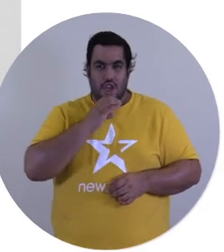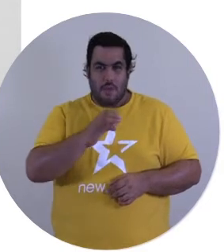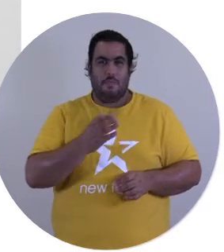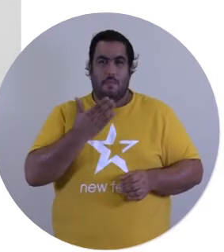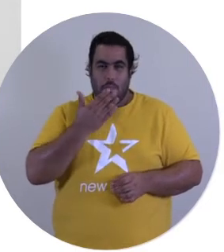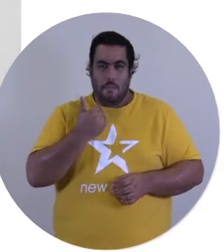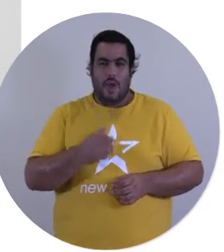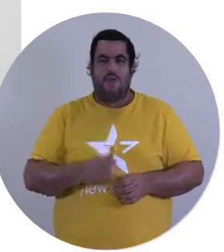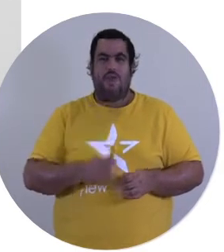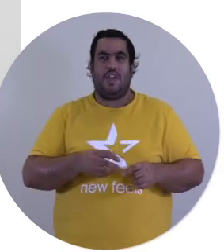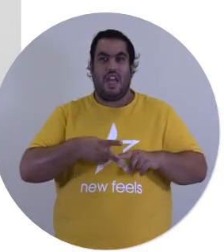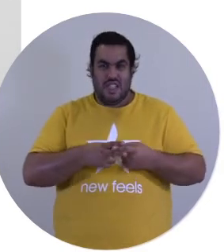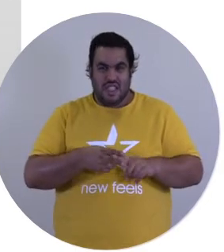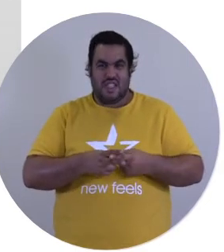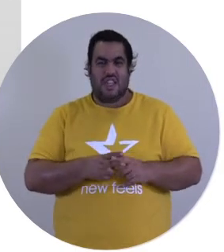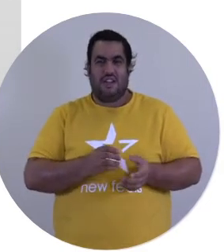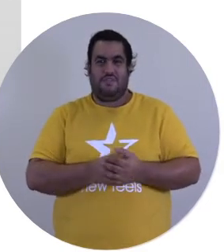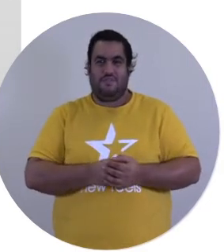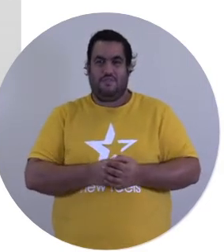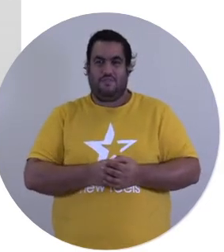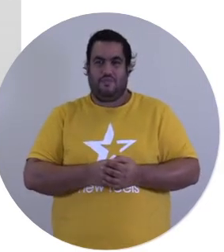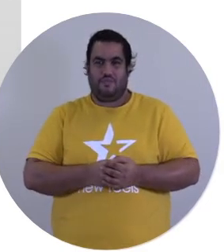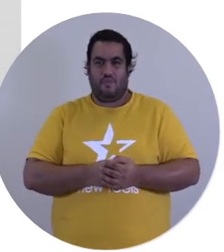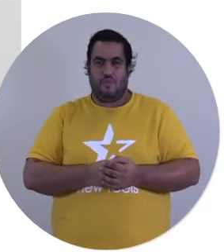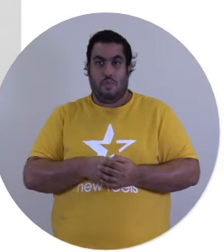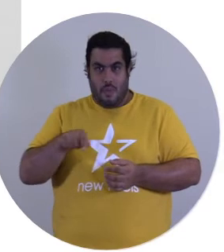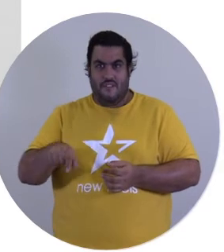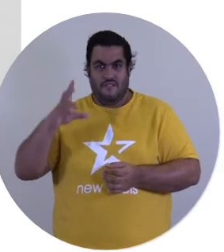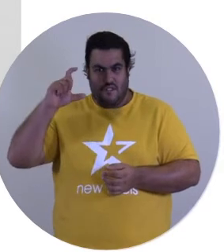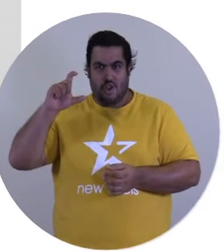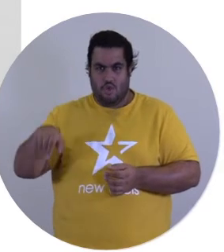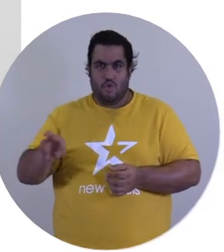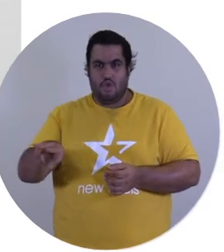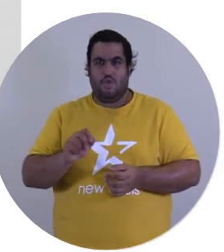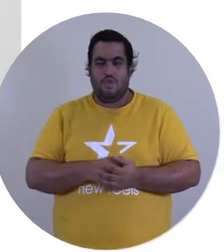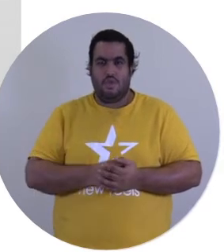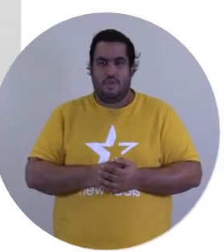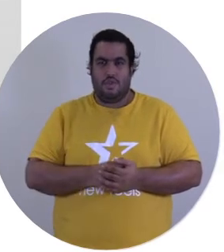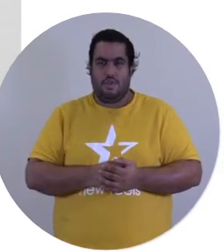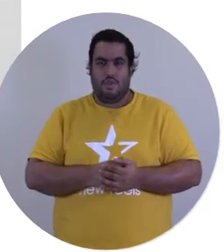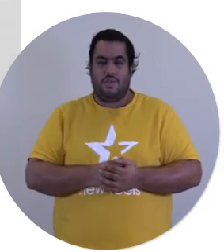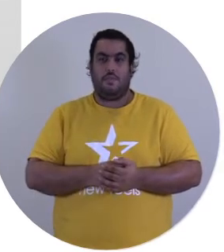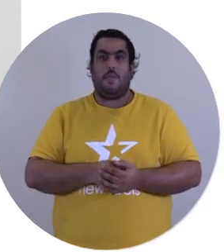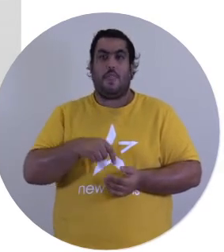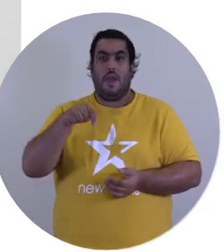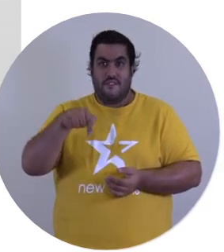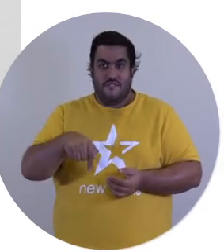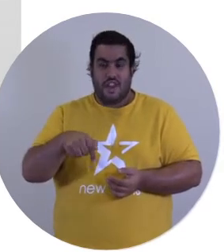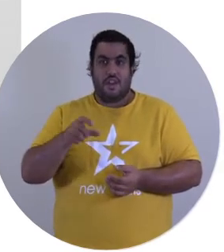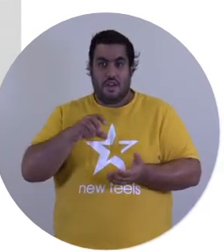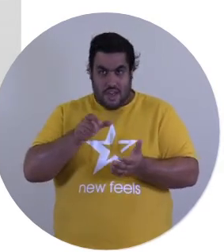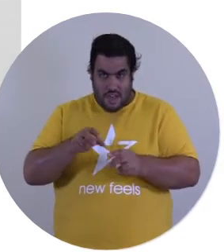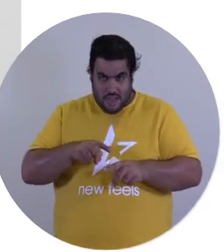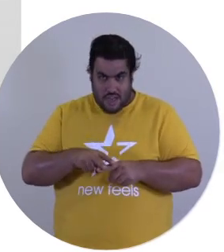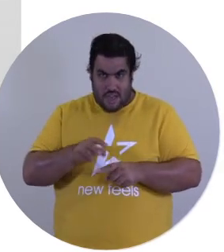for years. And vacant means empty. Like in the picture, the parking area was vacant.